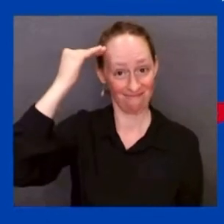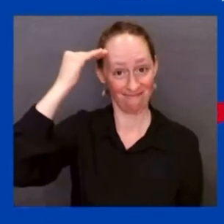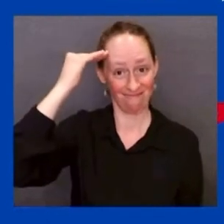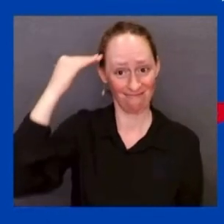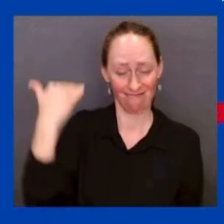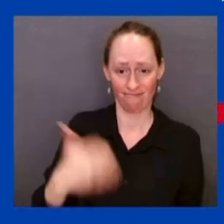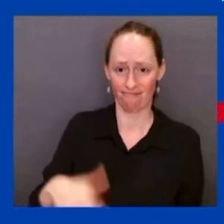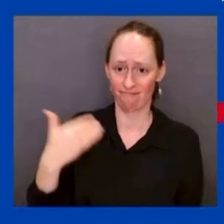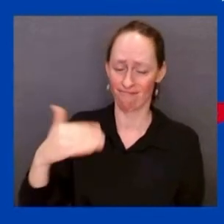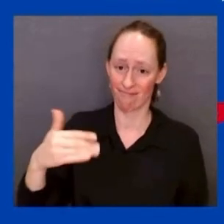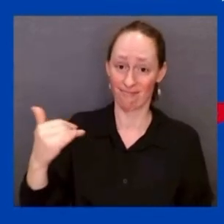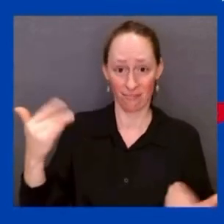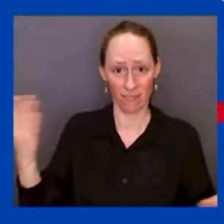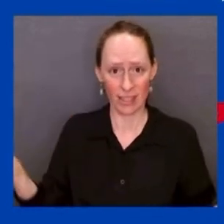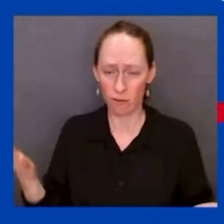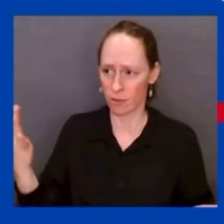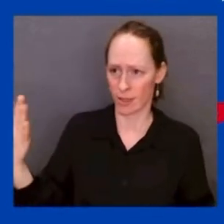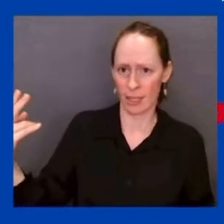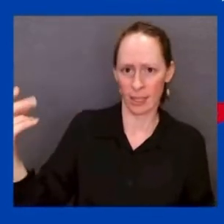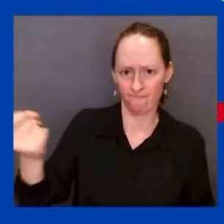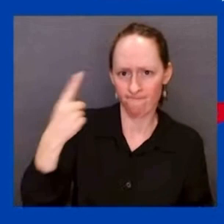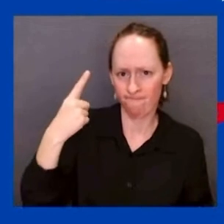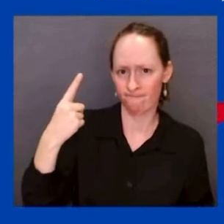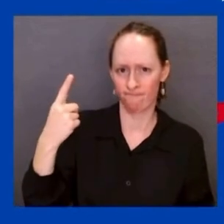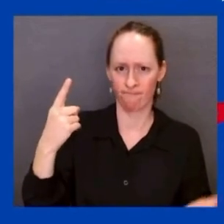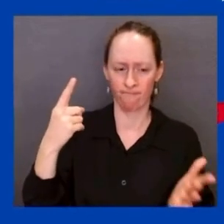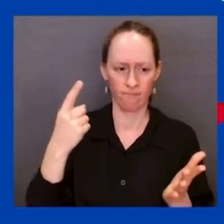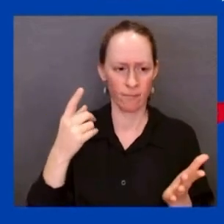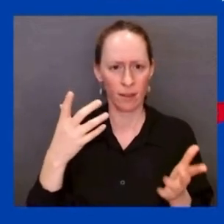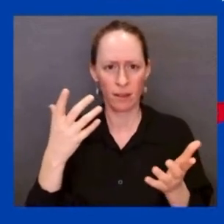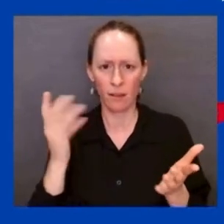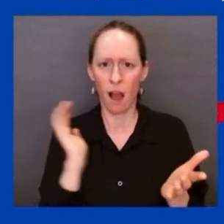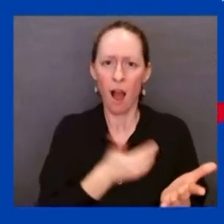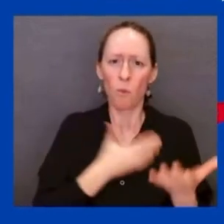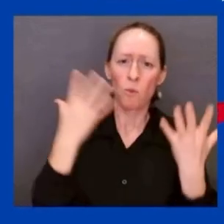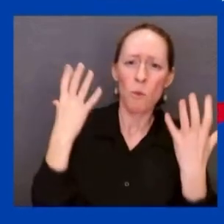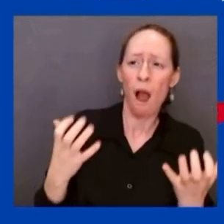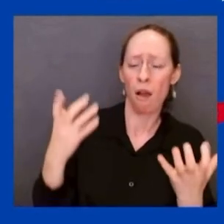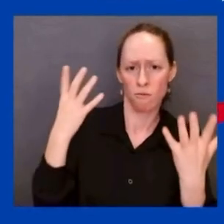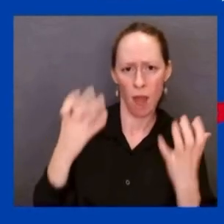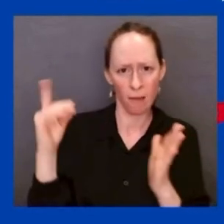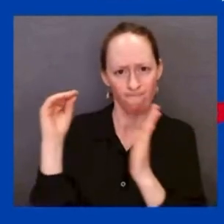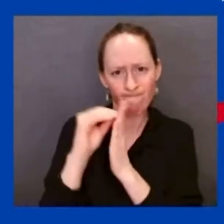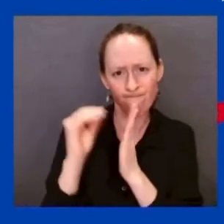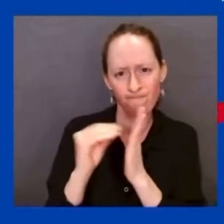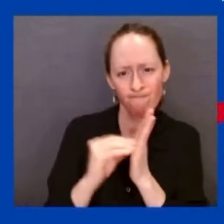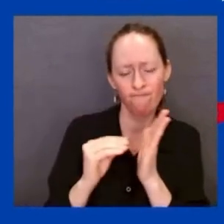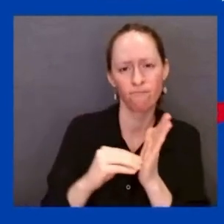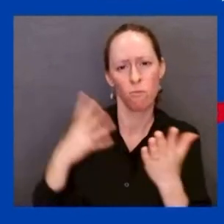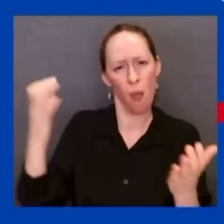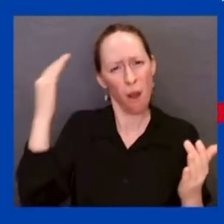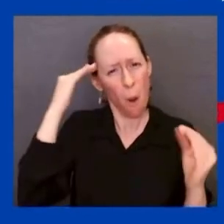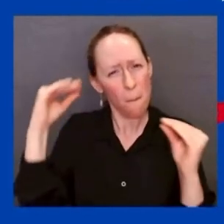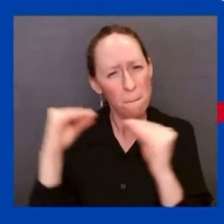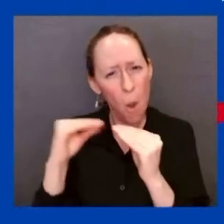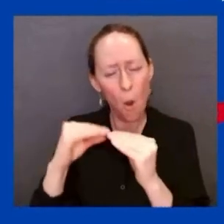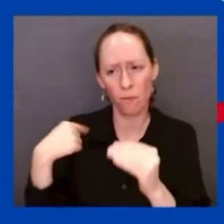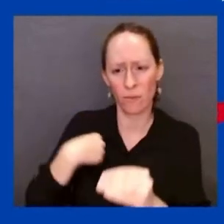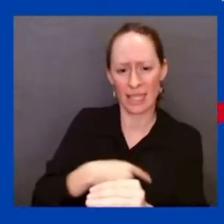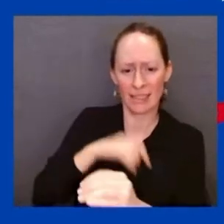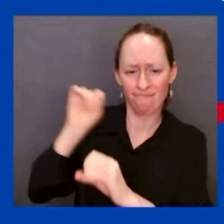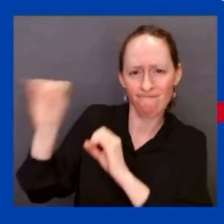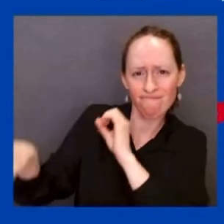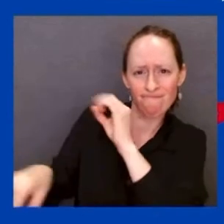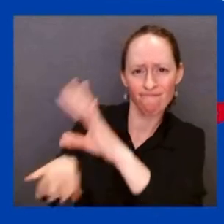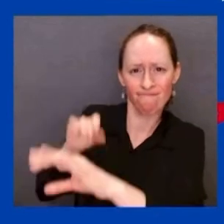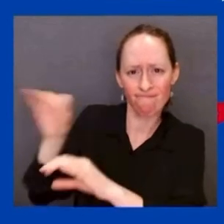to hear from us, and they listen to us. And they've worked since day one to not only support